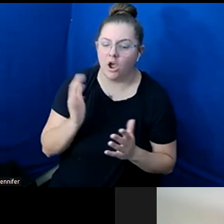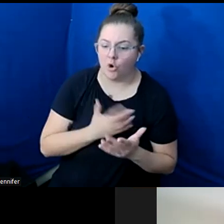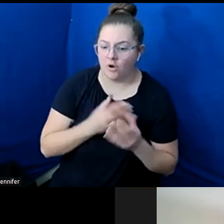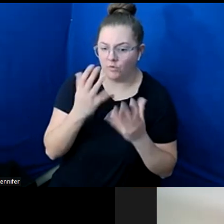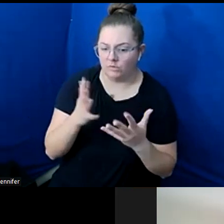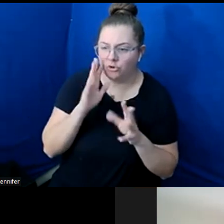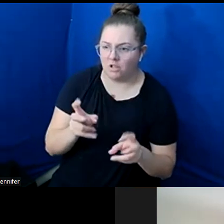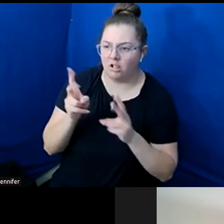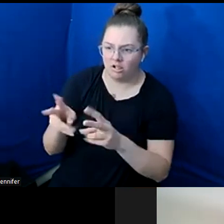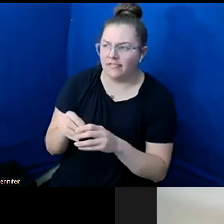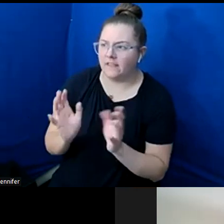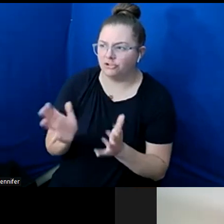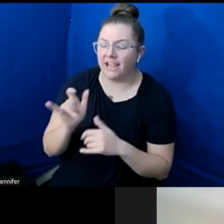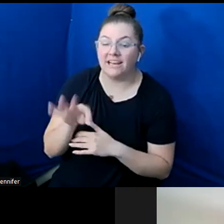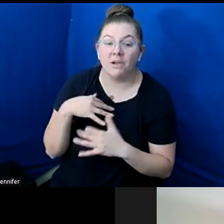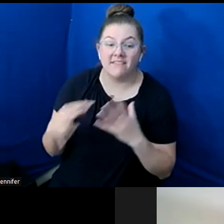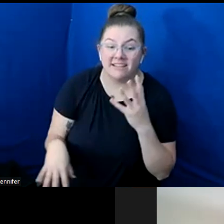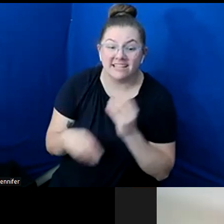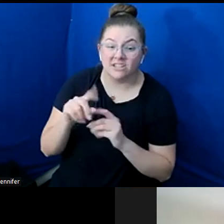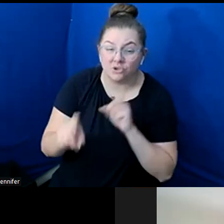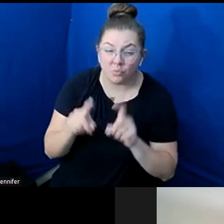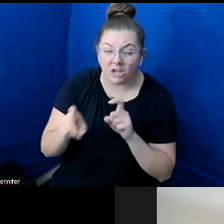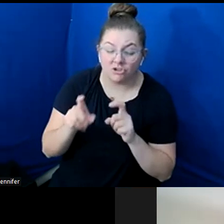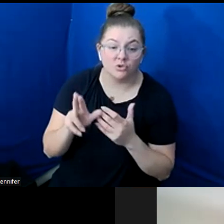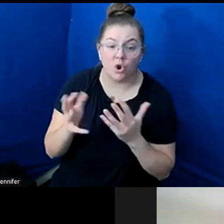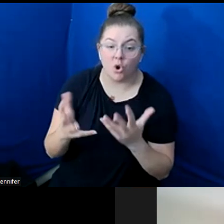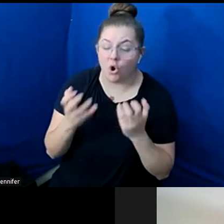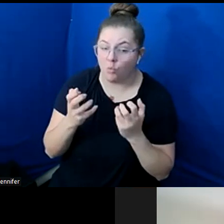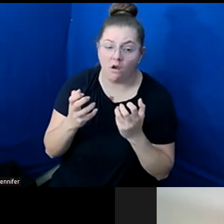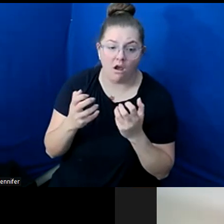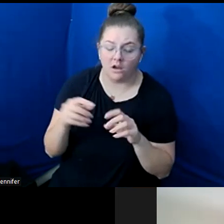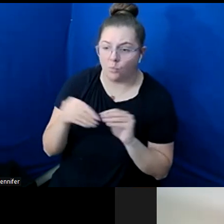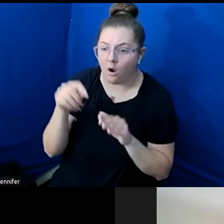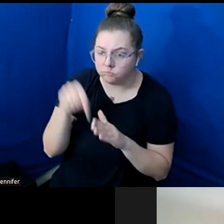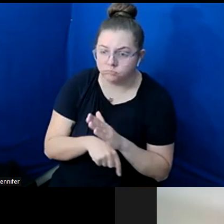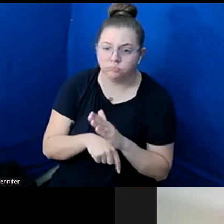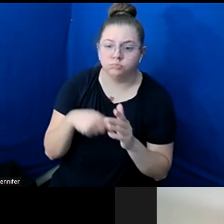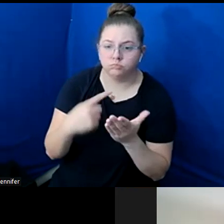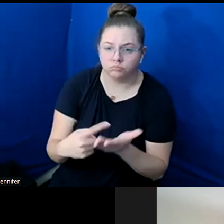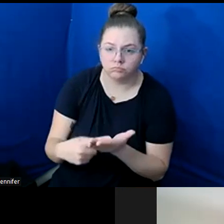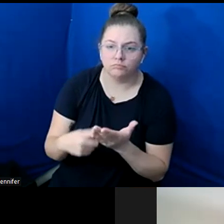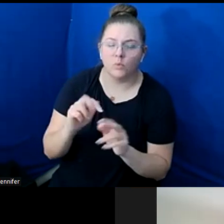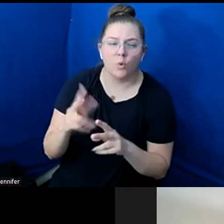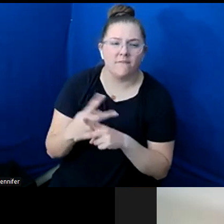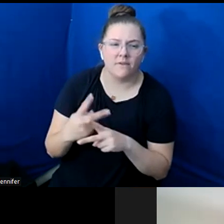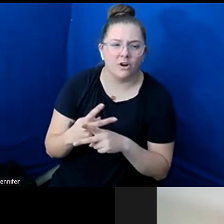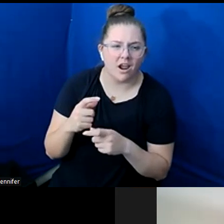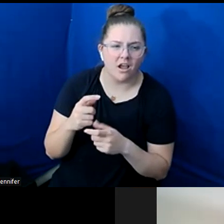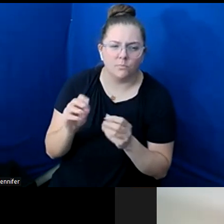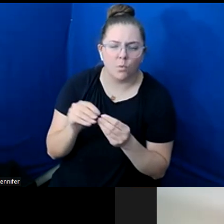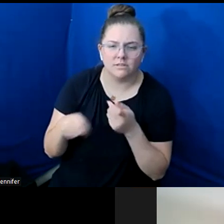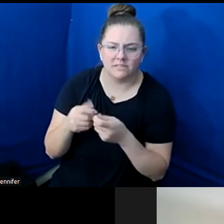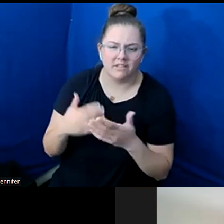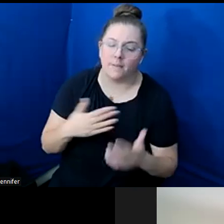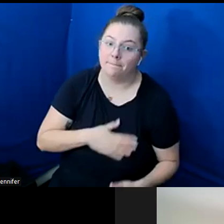And yeah, if you have additional questions or want to go into deeper details or just figure some more things out, definitely give us a